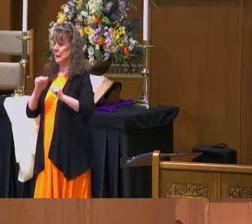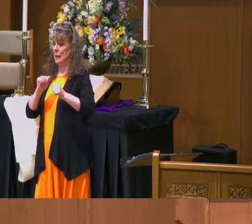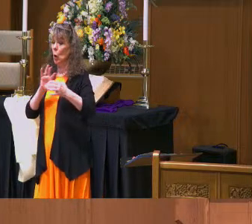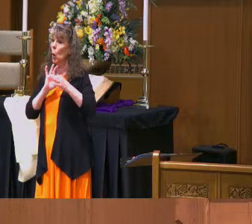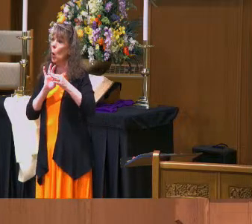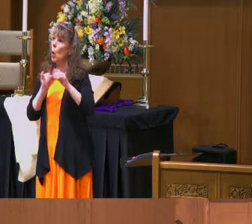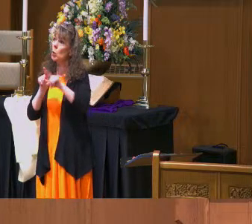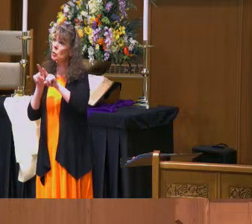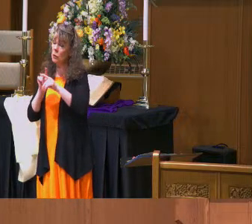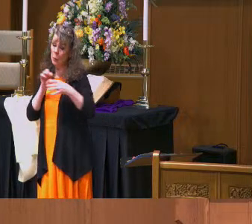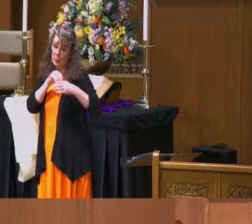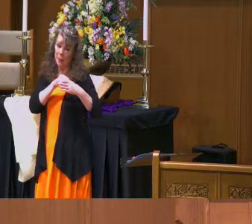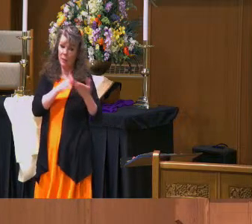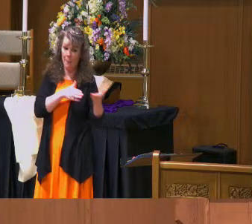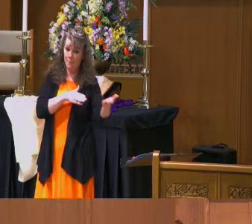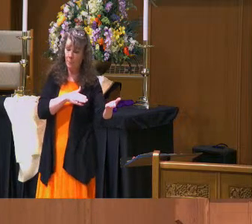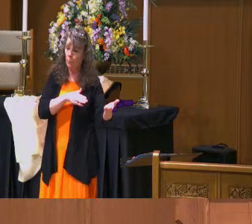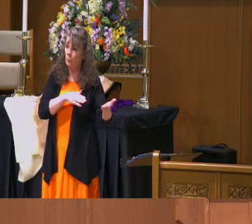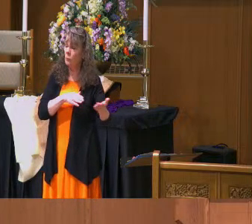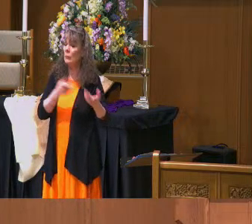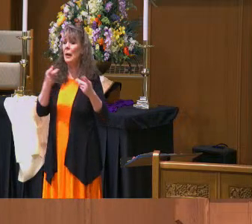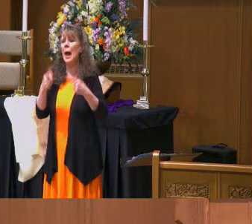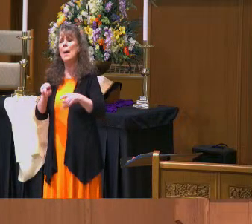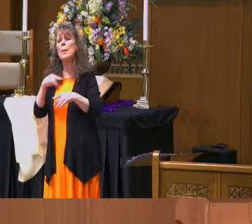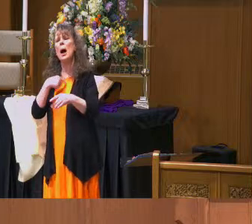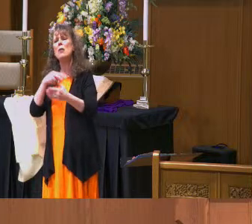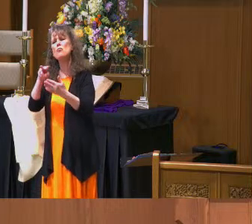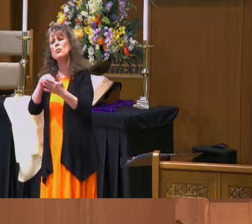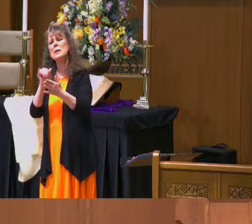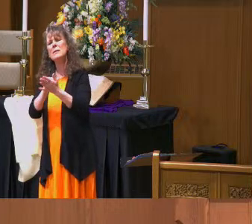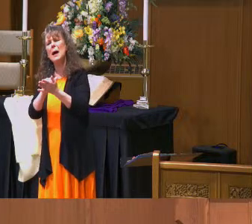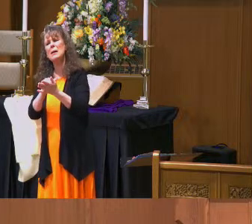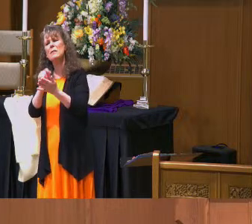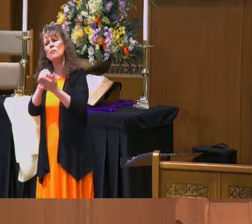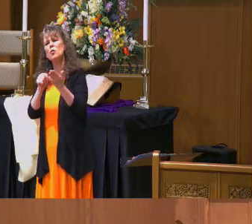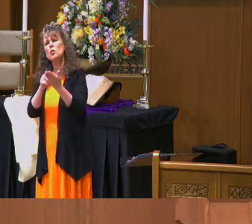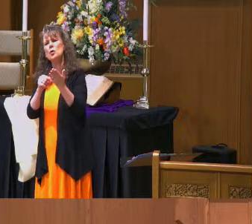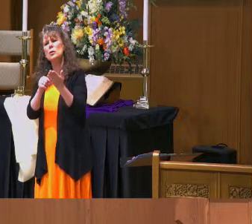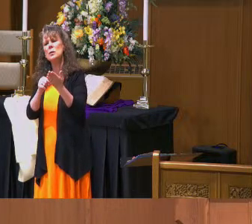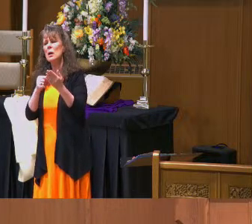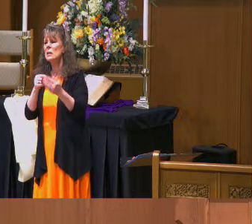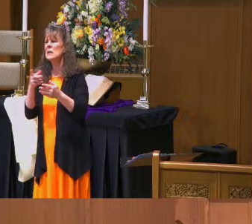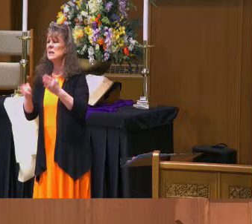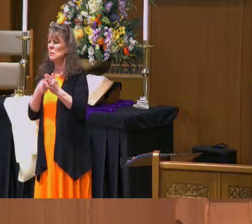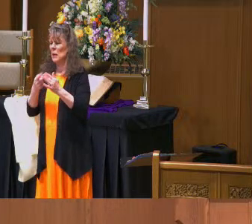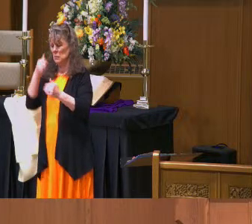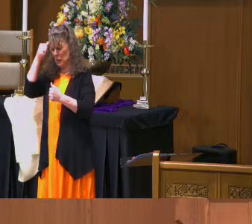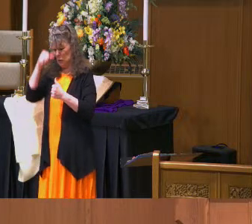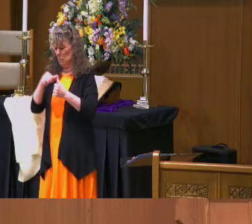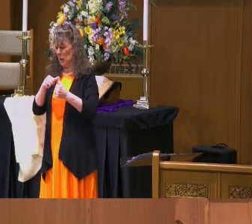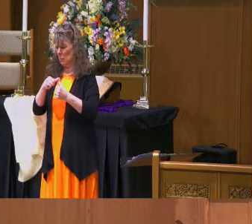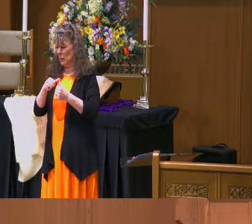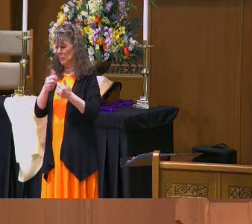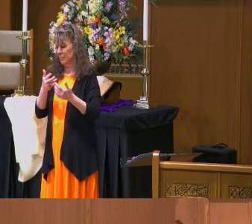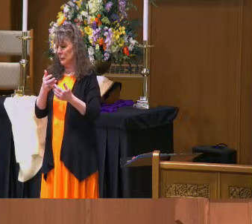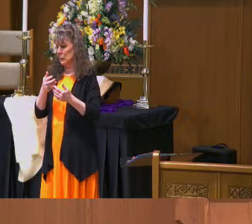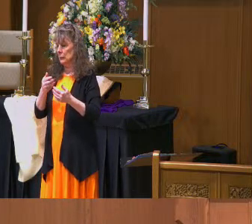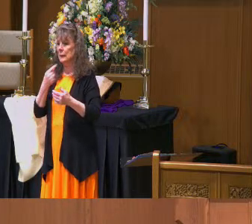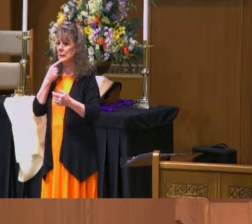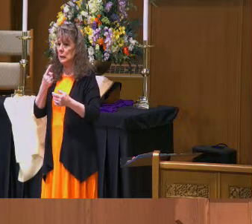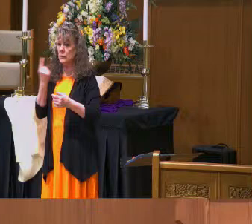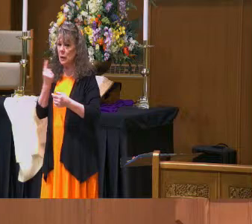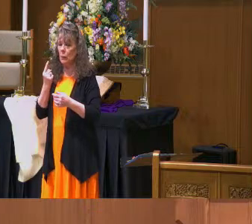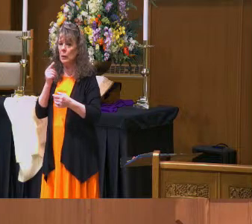them. Now, as I read this passage, I'm reminded of when sometimes we tell somebody goodbye who's maybe going